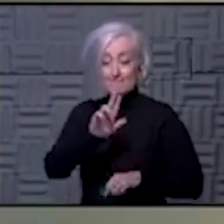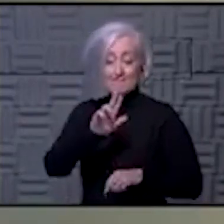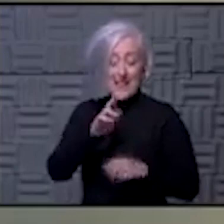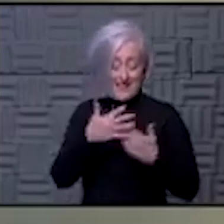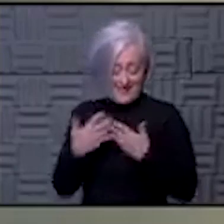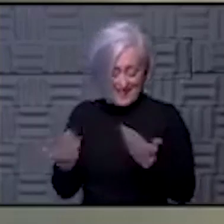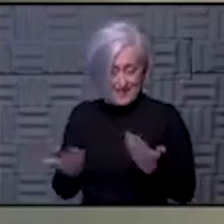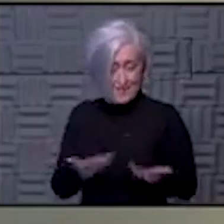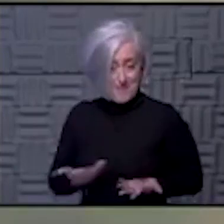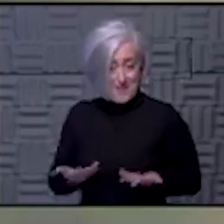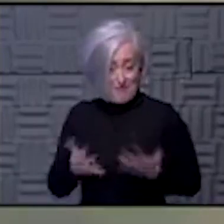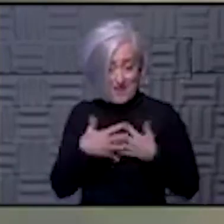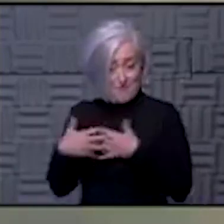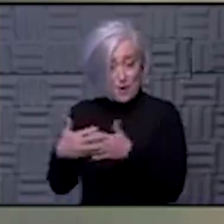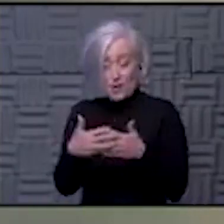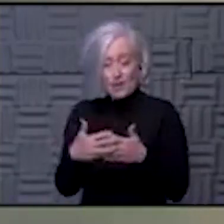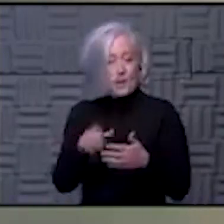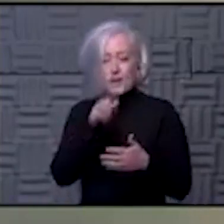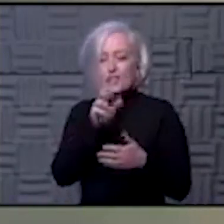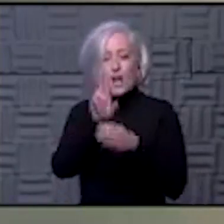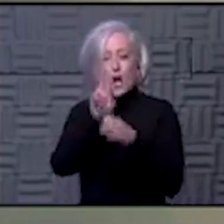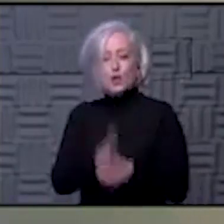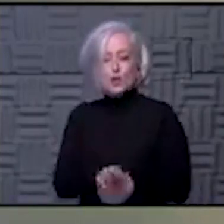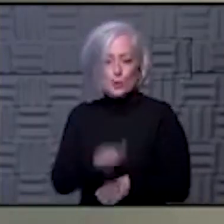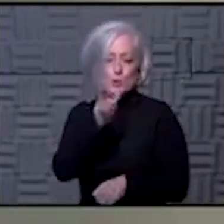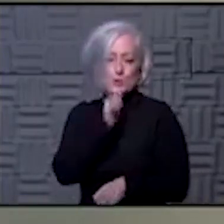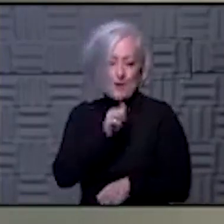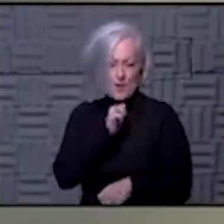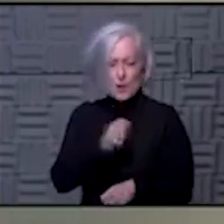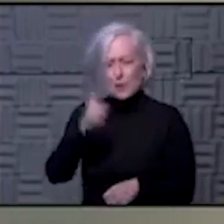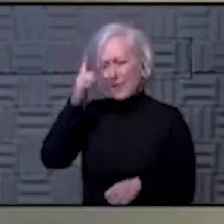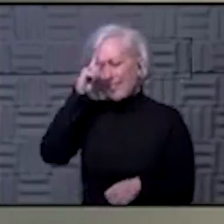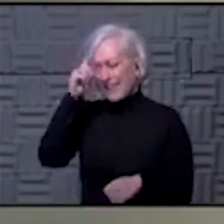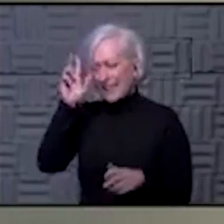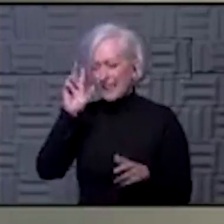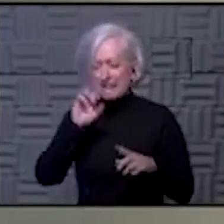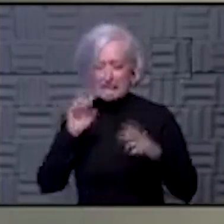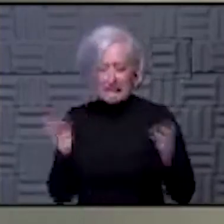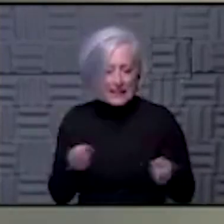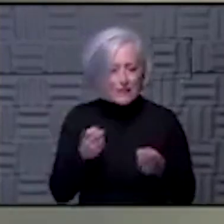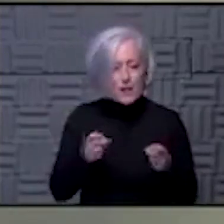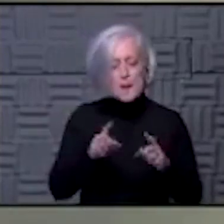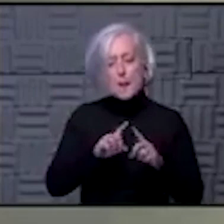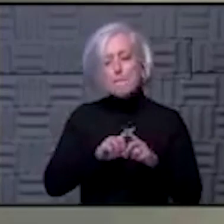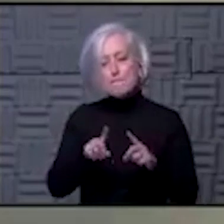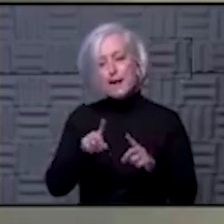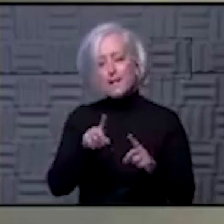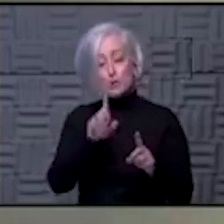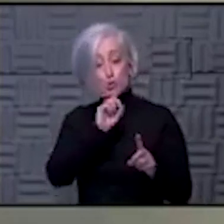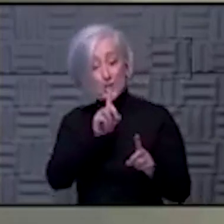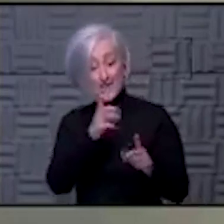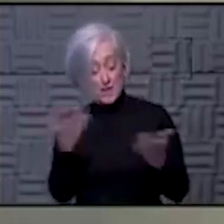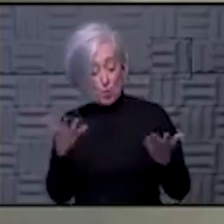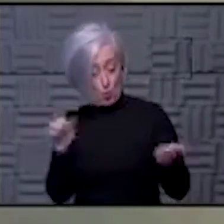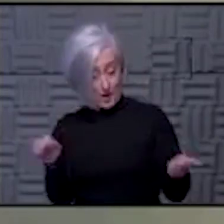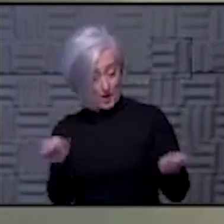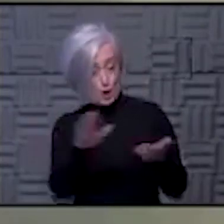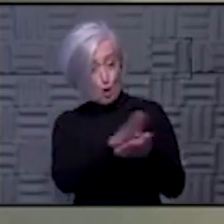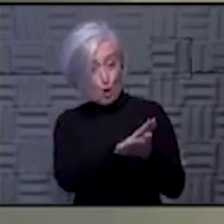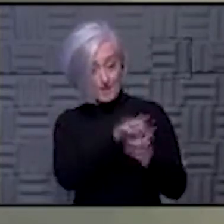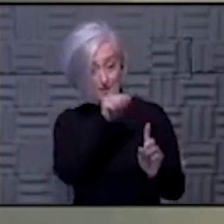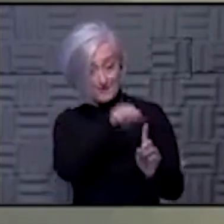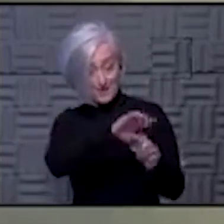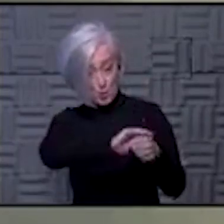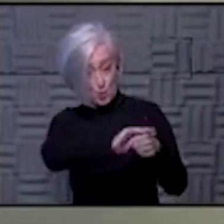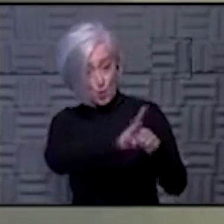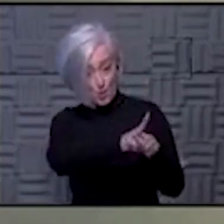or we think the suffering itself is evil, when in fact something that causes the suffering is evil. And the virus is